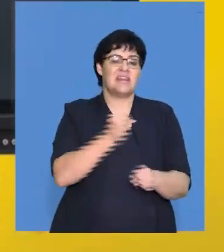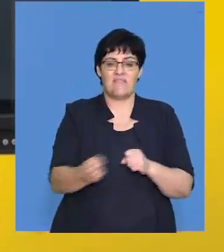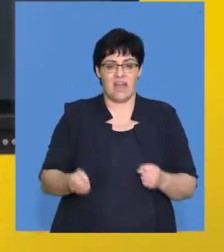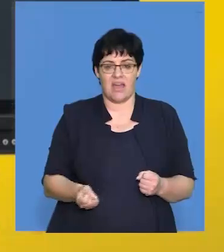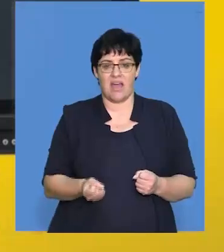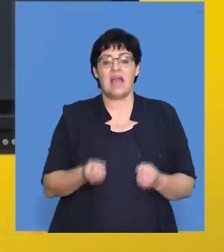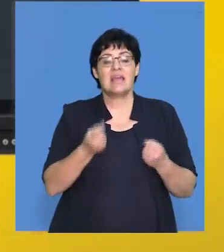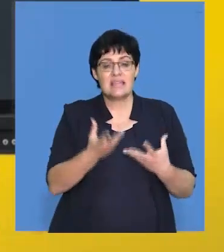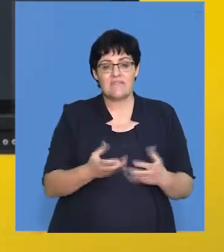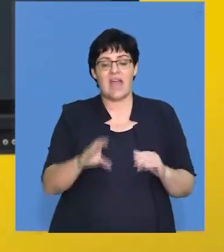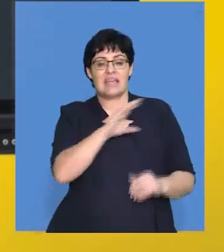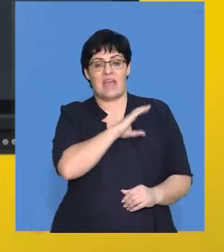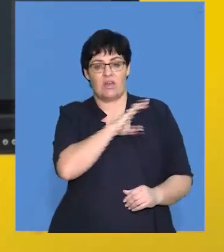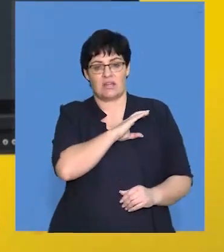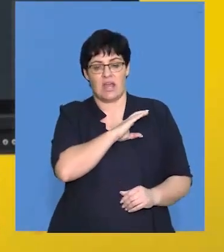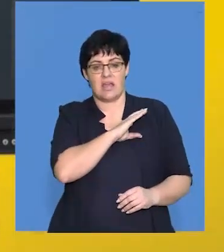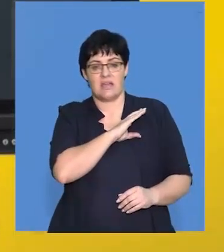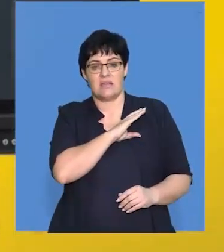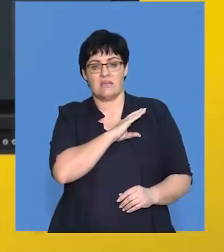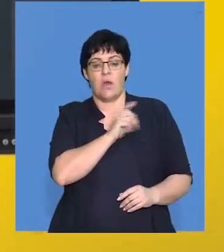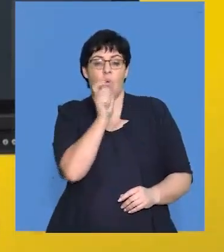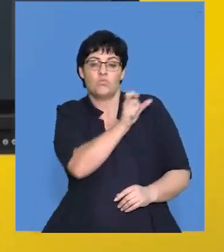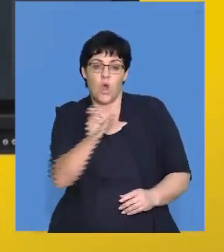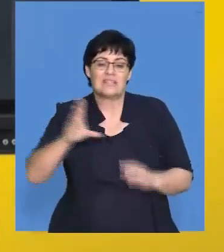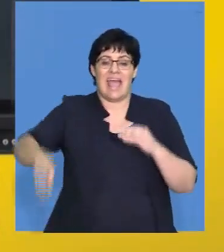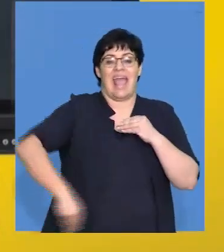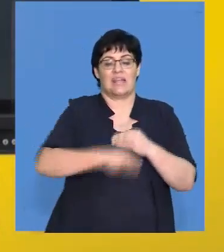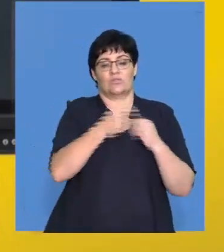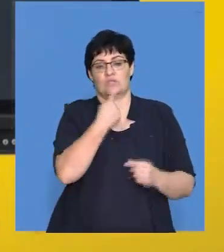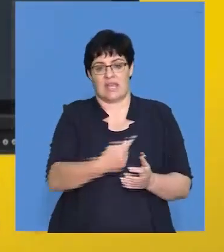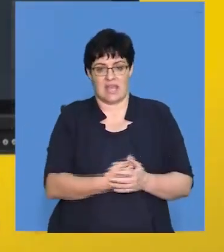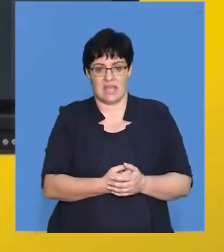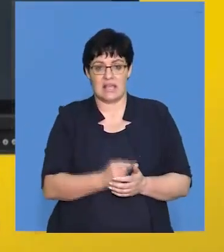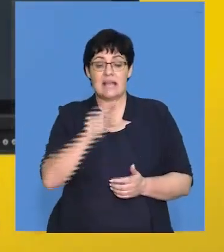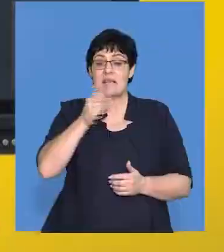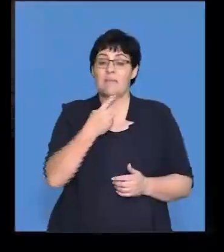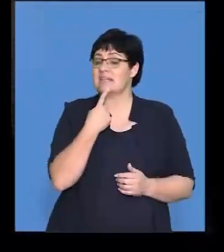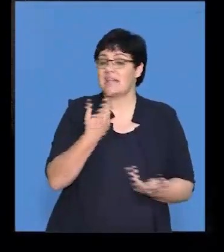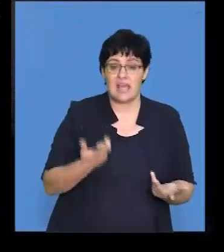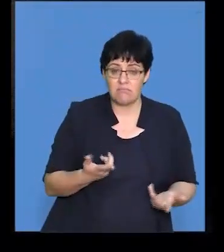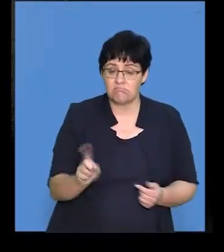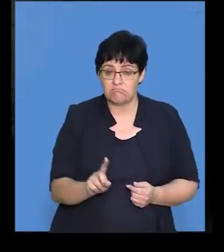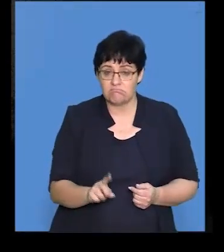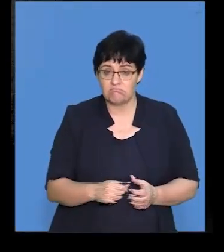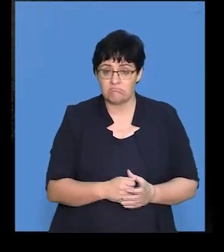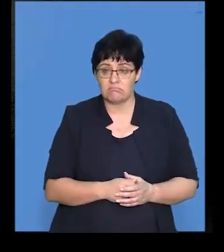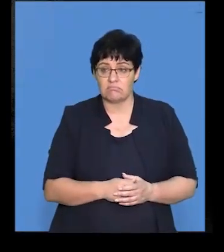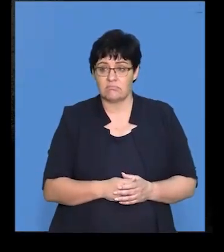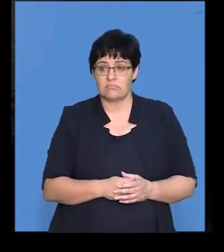give a character extra words to say. All that Tammy said was,